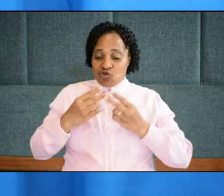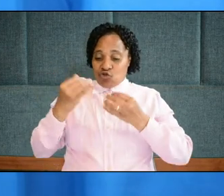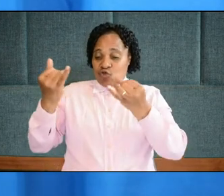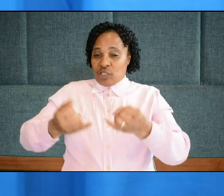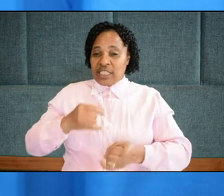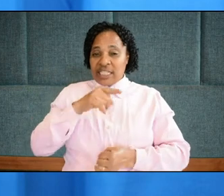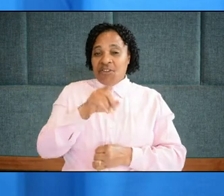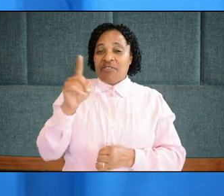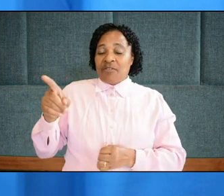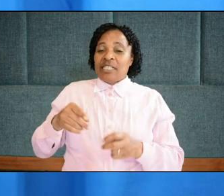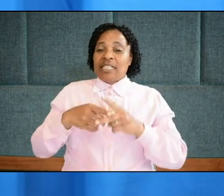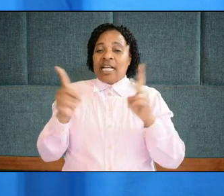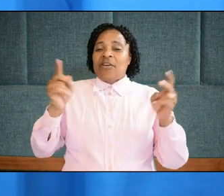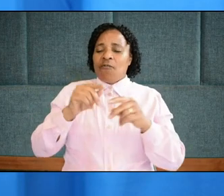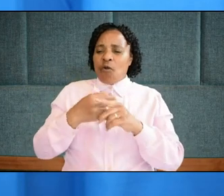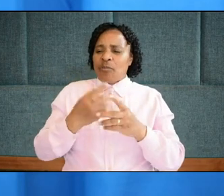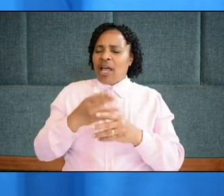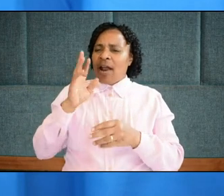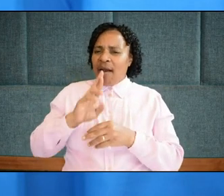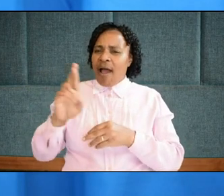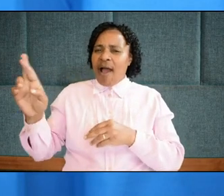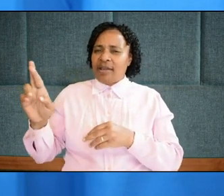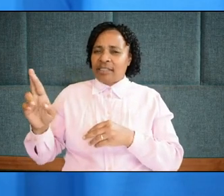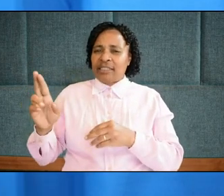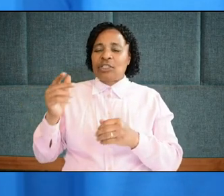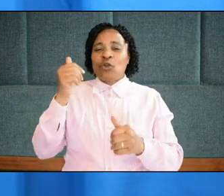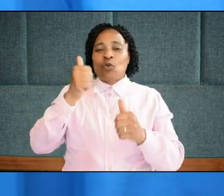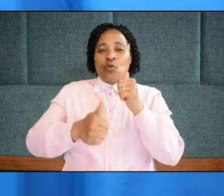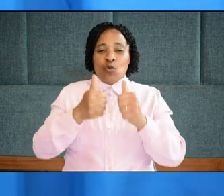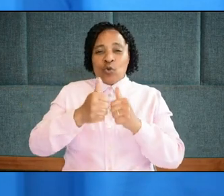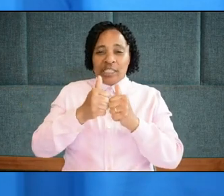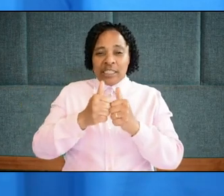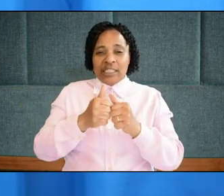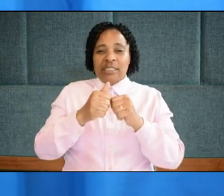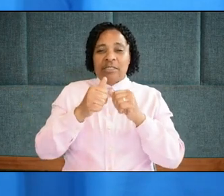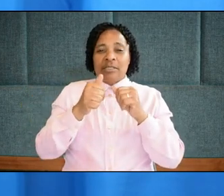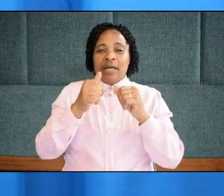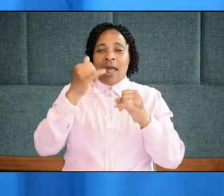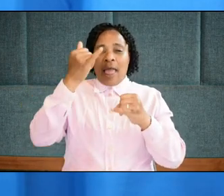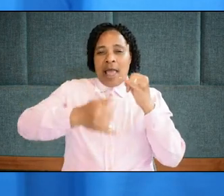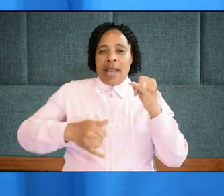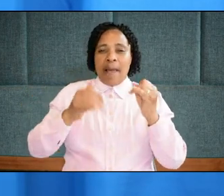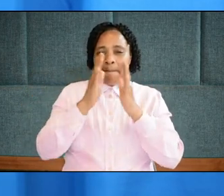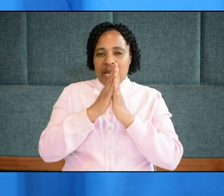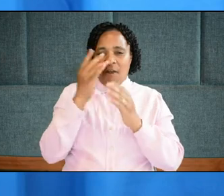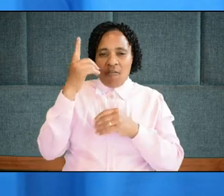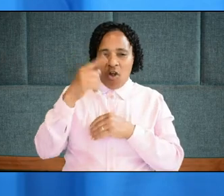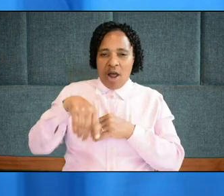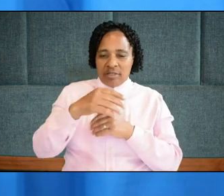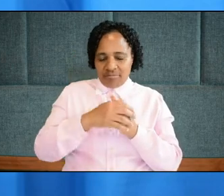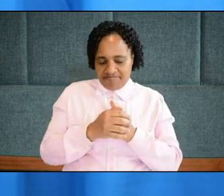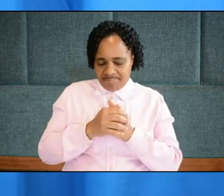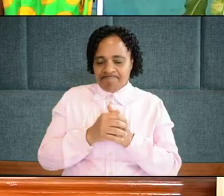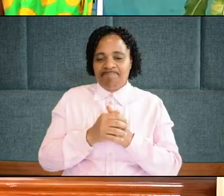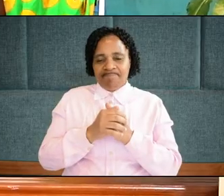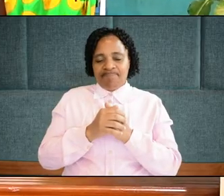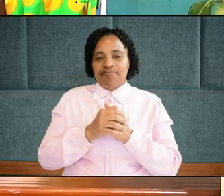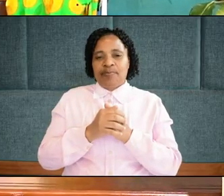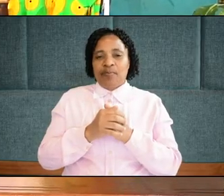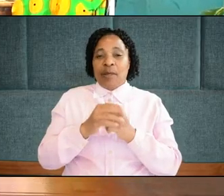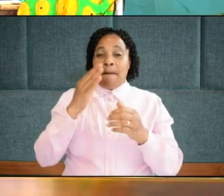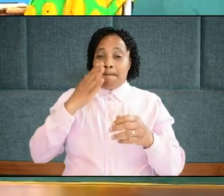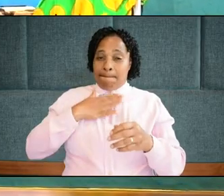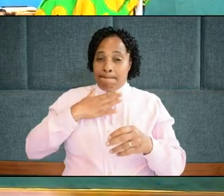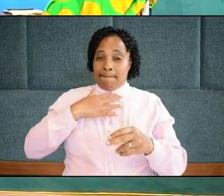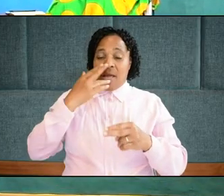themselves, starting with my extreme right, after which the one at the extreme left will end with a prayer for us. So